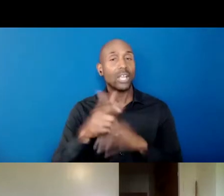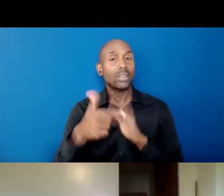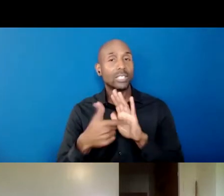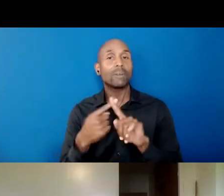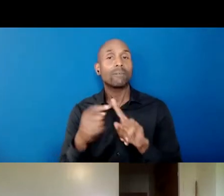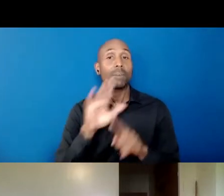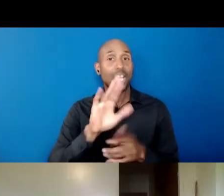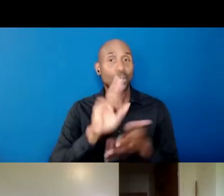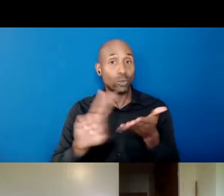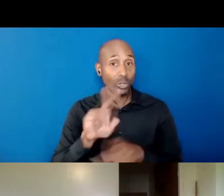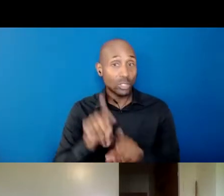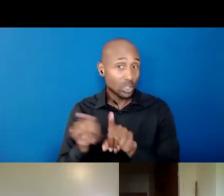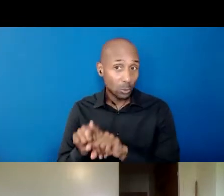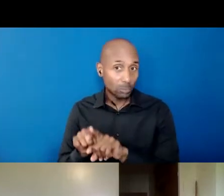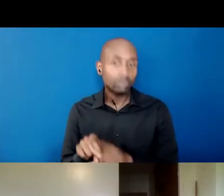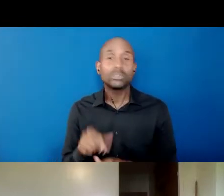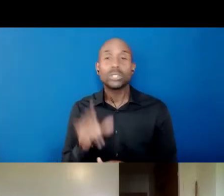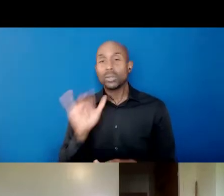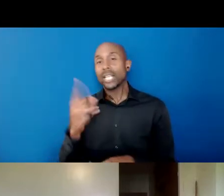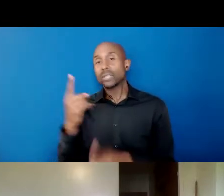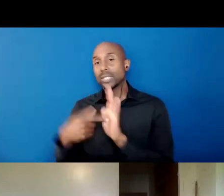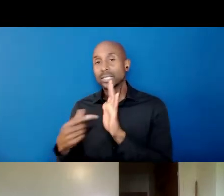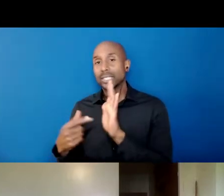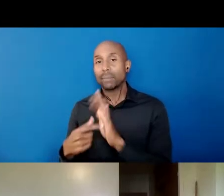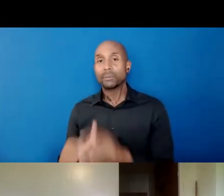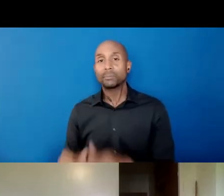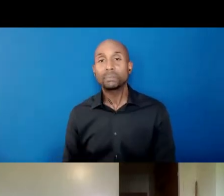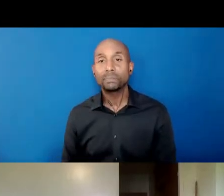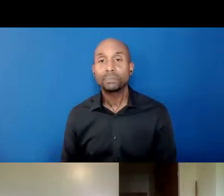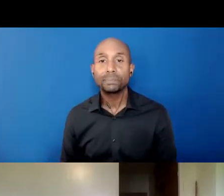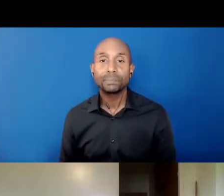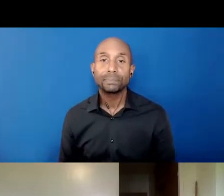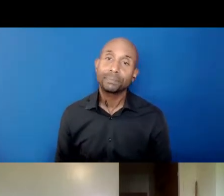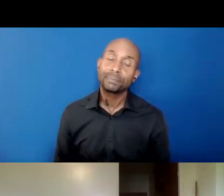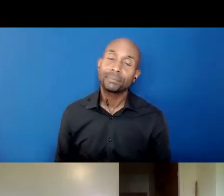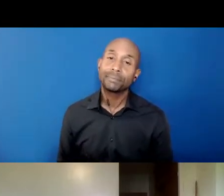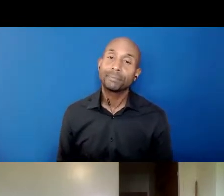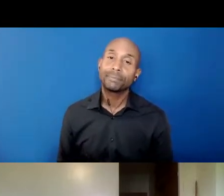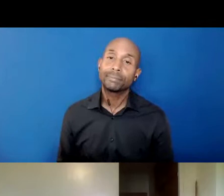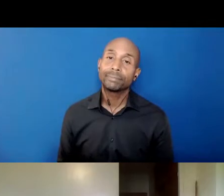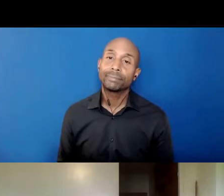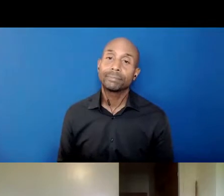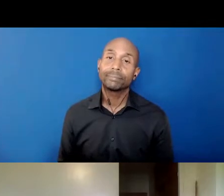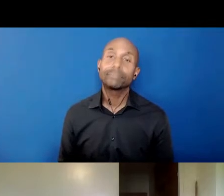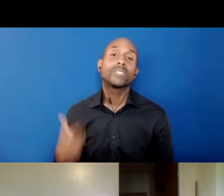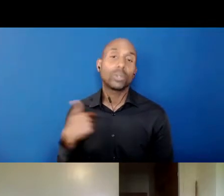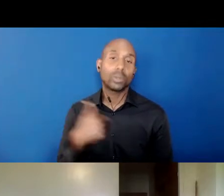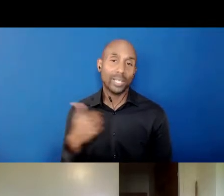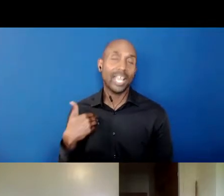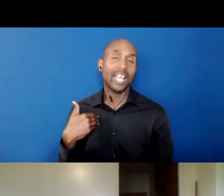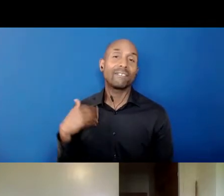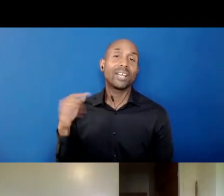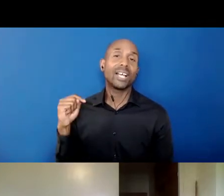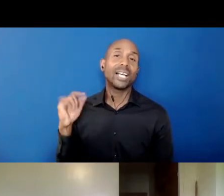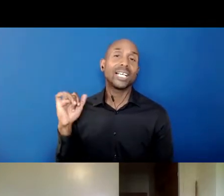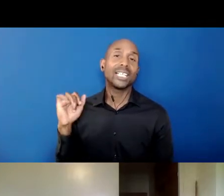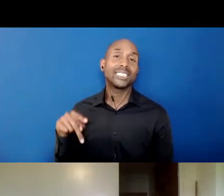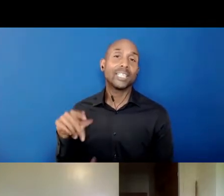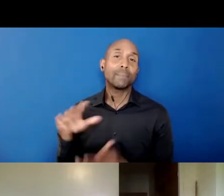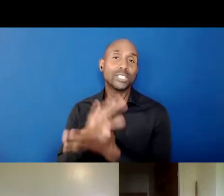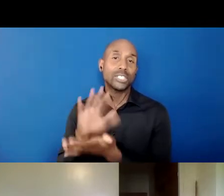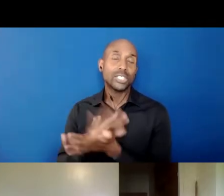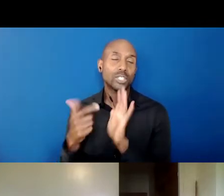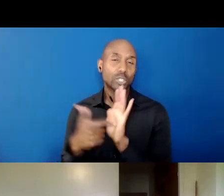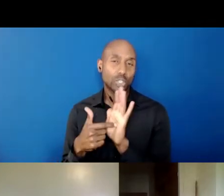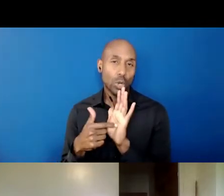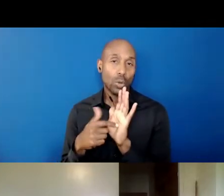is a tip sheet that we have that provides that example as well. And we have